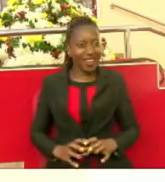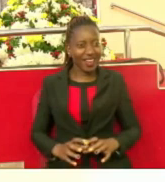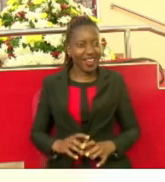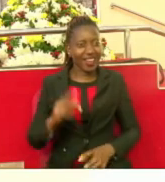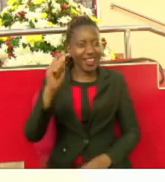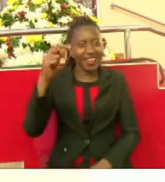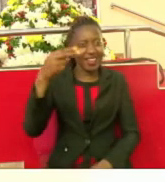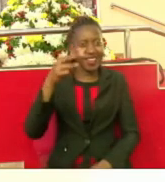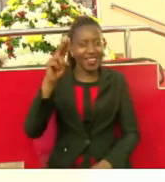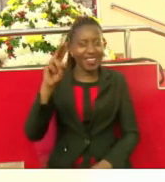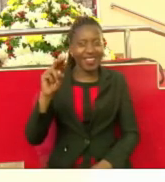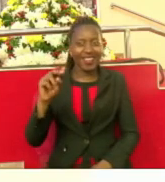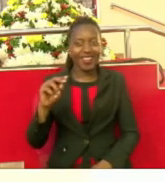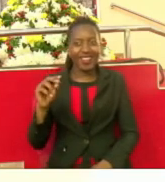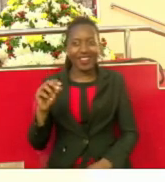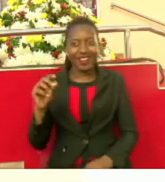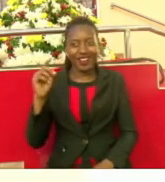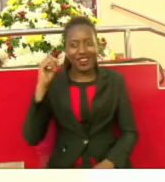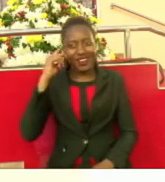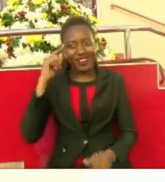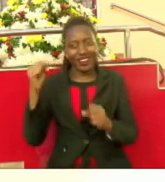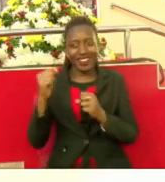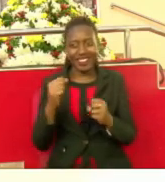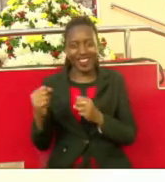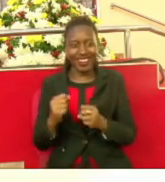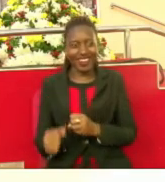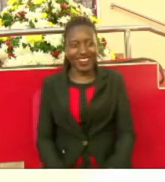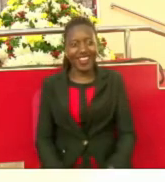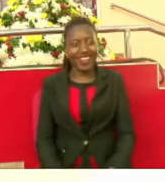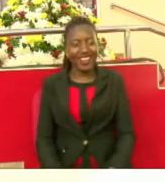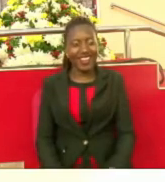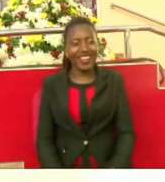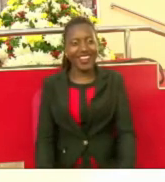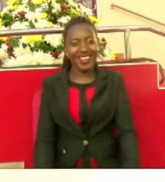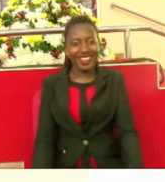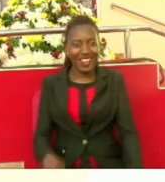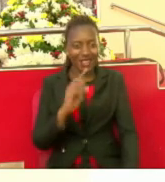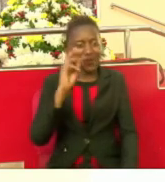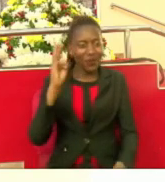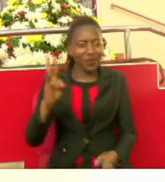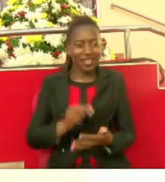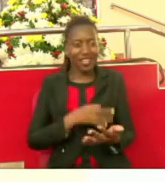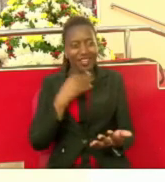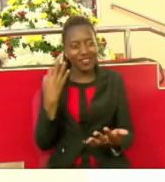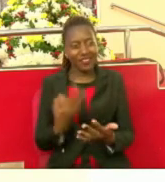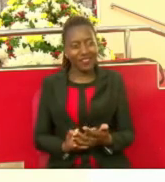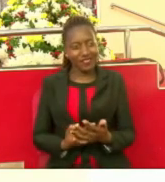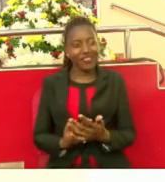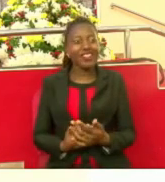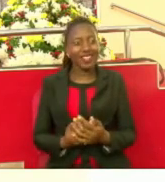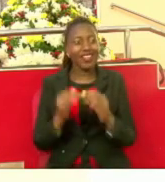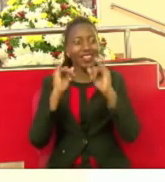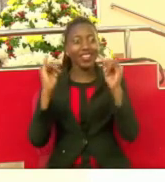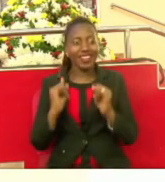sikuwa nasoma wakati wengine wanasoma. My sister, I have a sister who is my age mate. She's a step sister. Dada ambaye ni wa umri wangu. She had been always sharp.